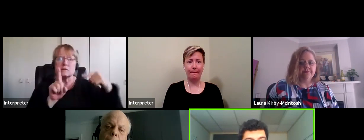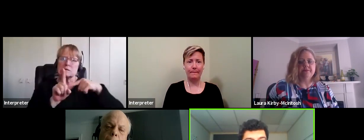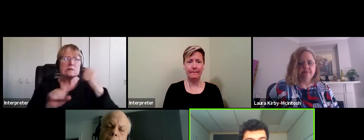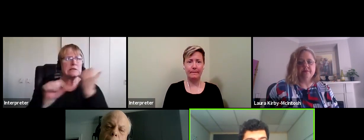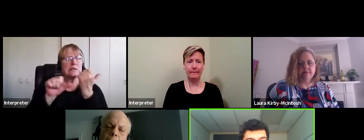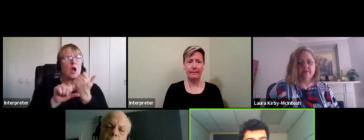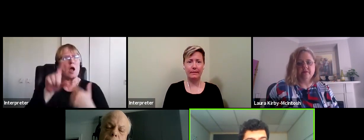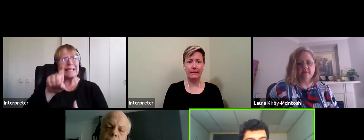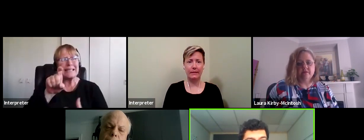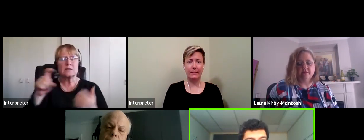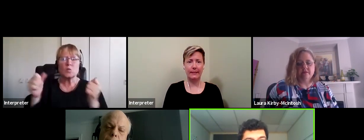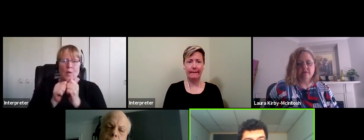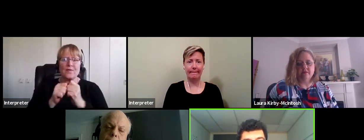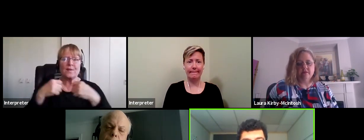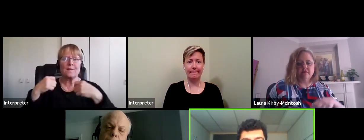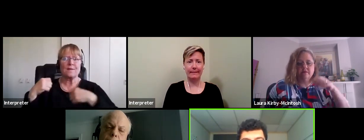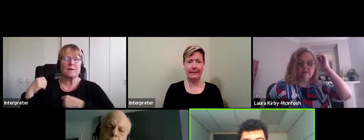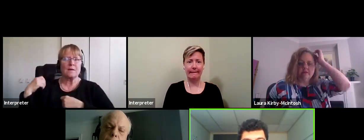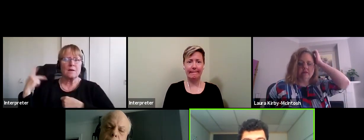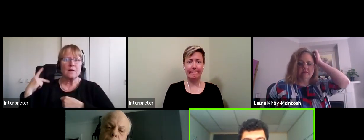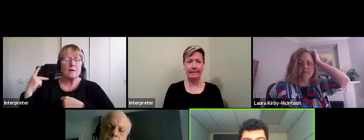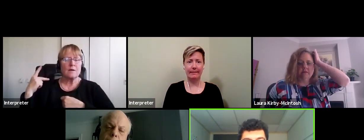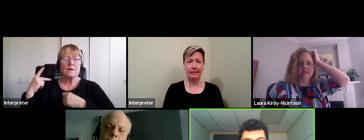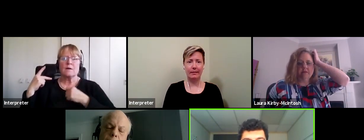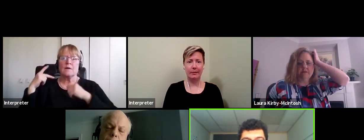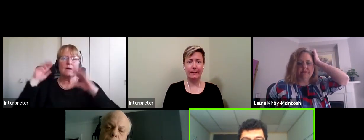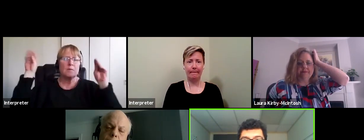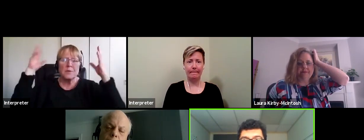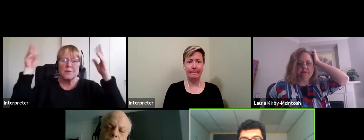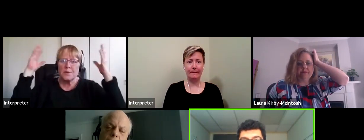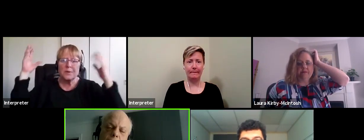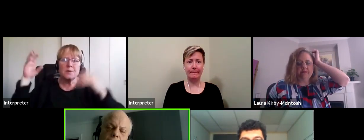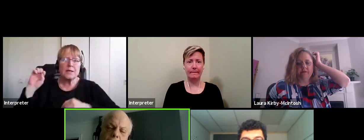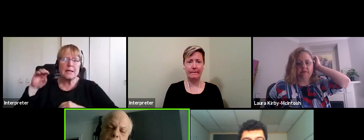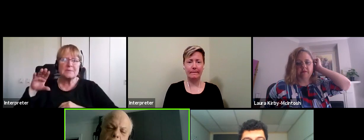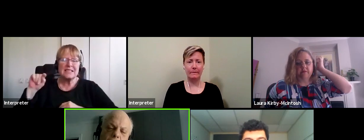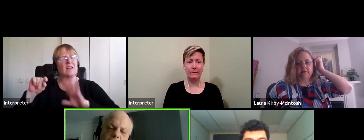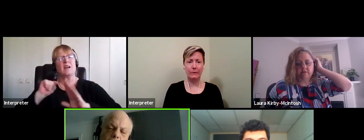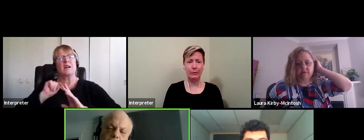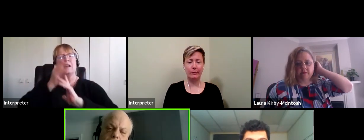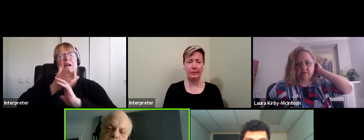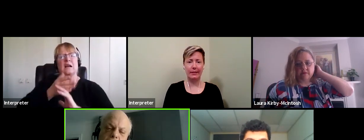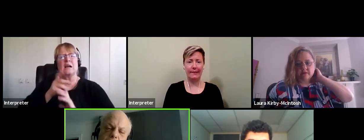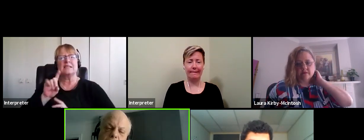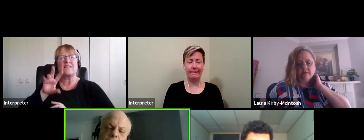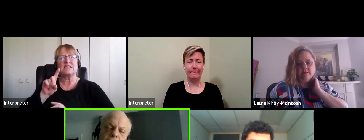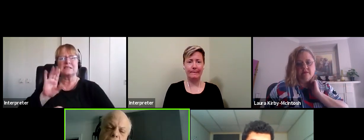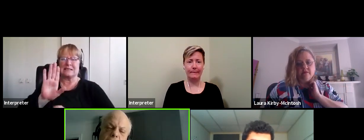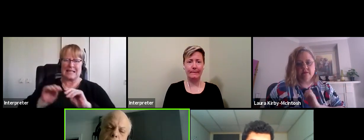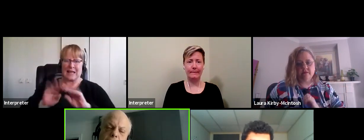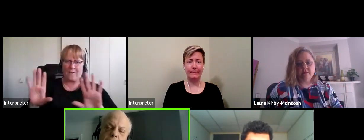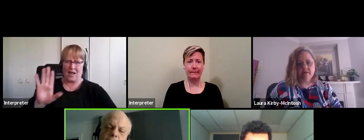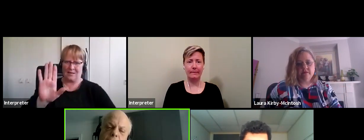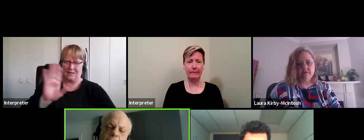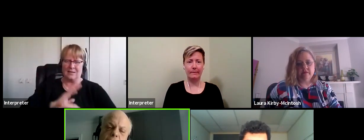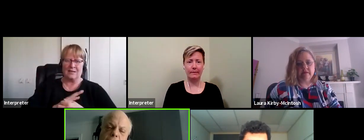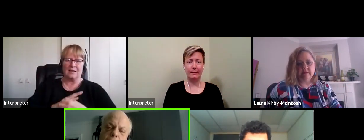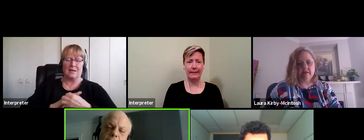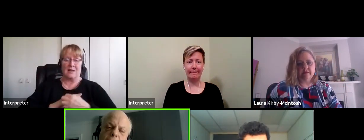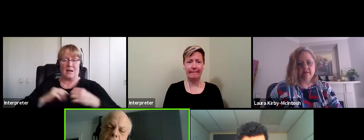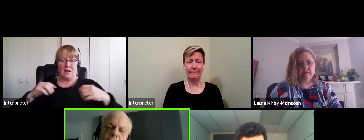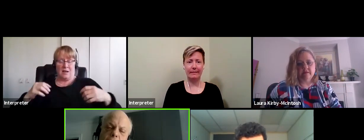it's an issue with paramedics and emergency. Okay, let me clarify this, James. Yeah. So what you're saying is a person with an